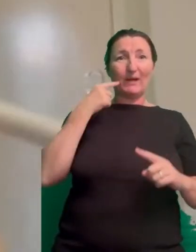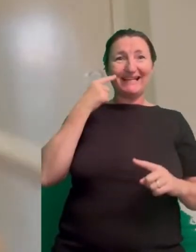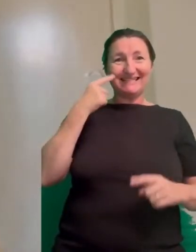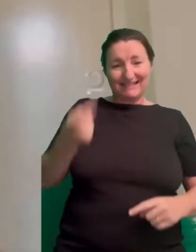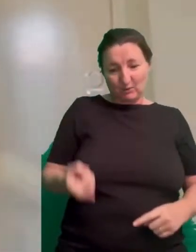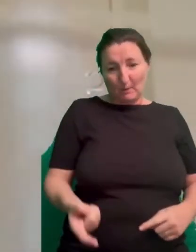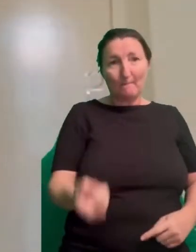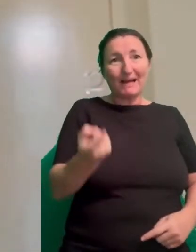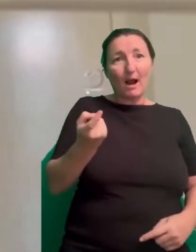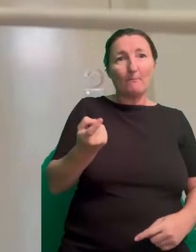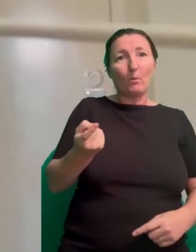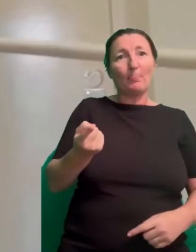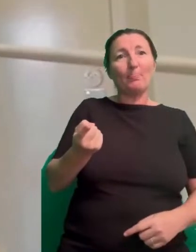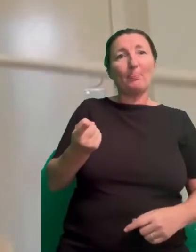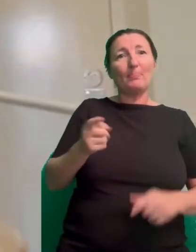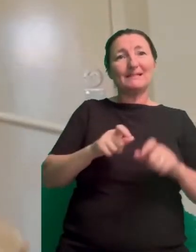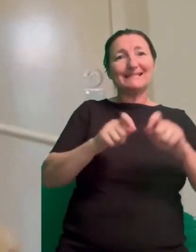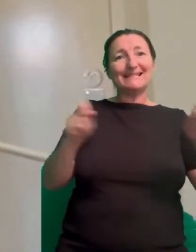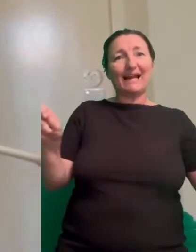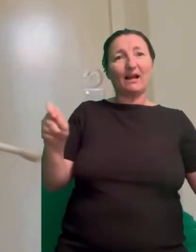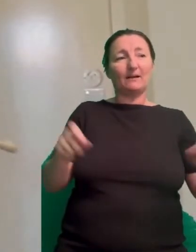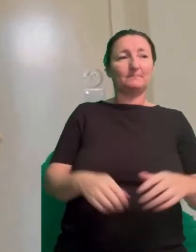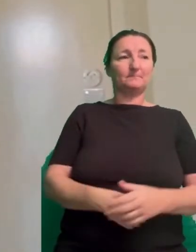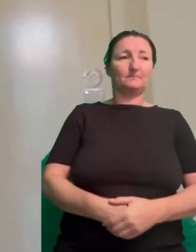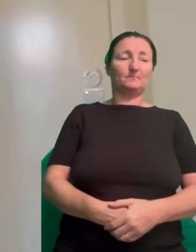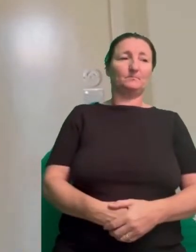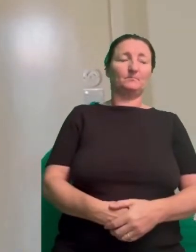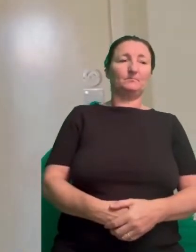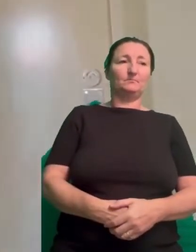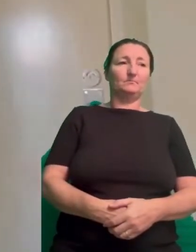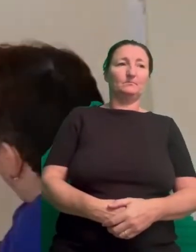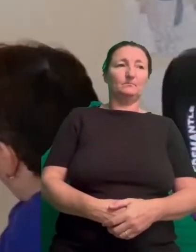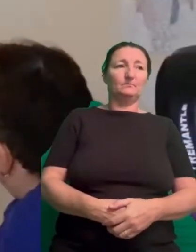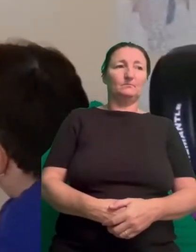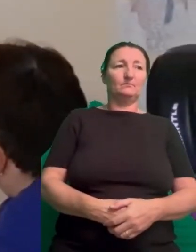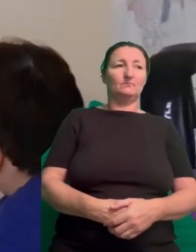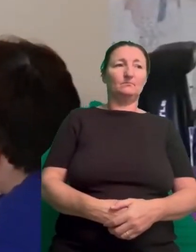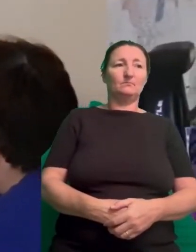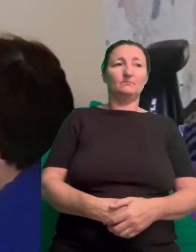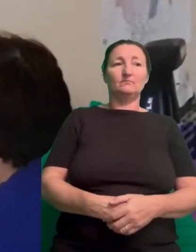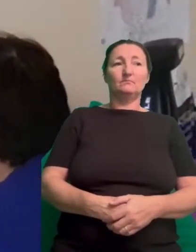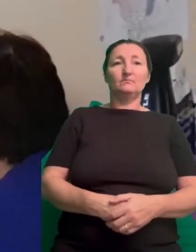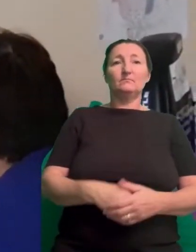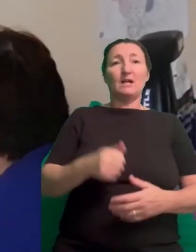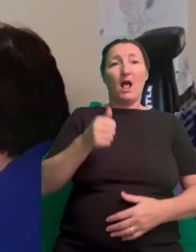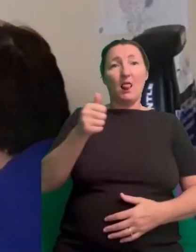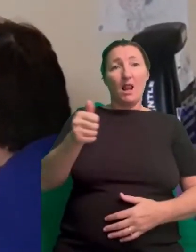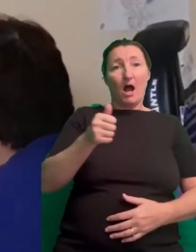I can press light switches with it.